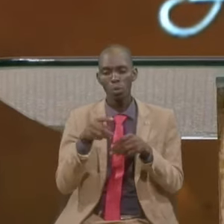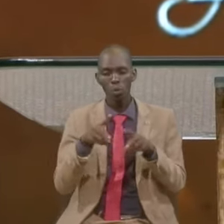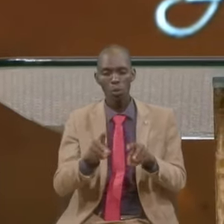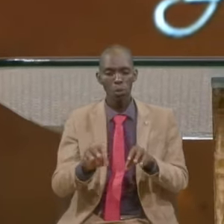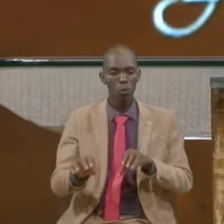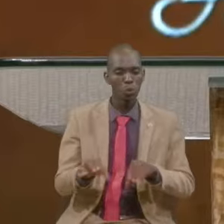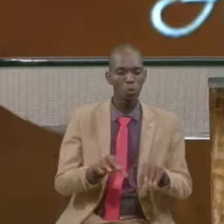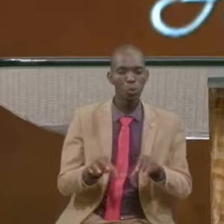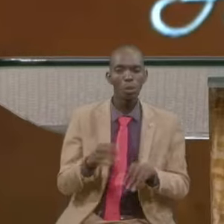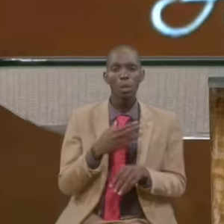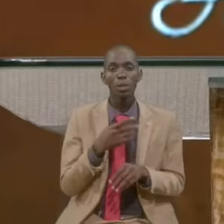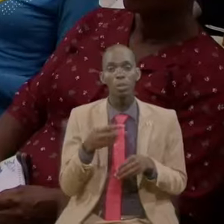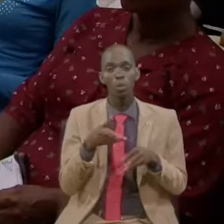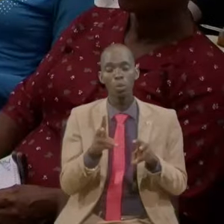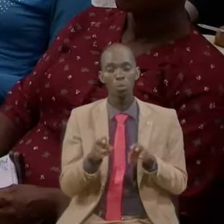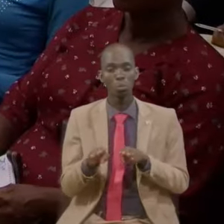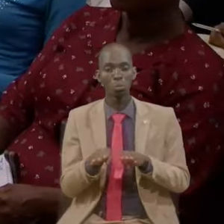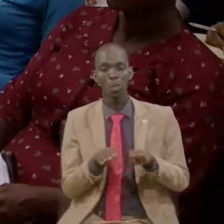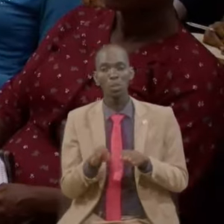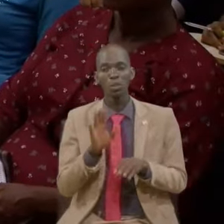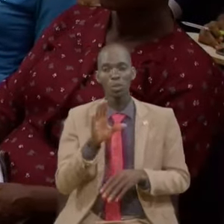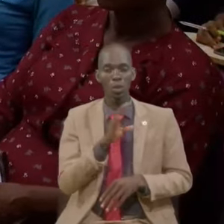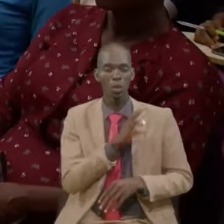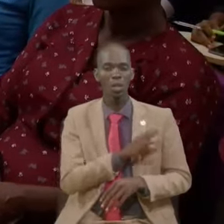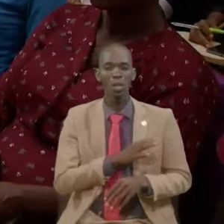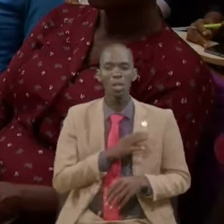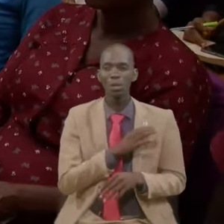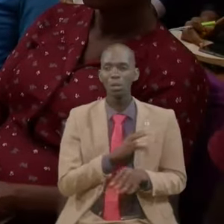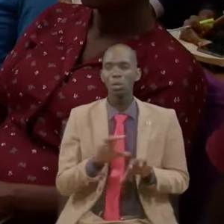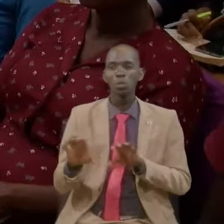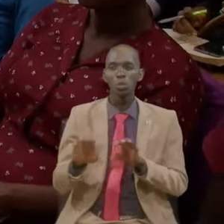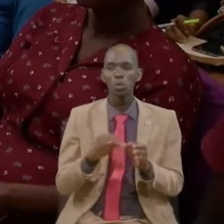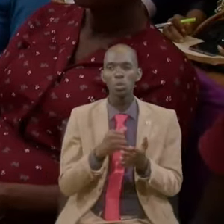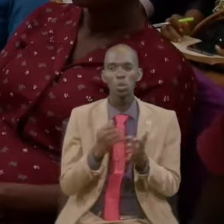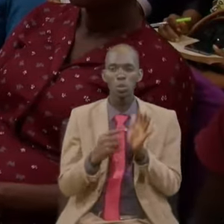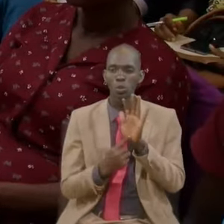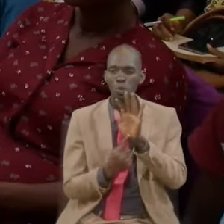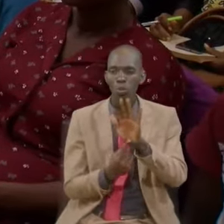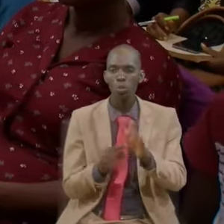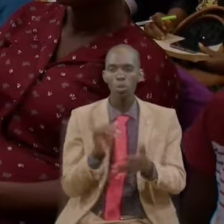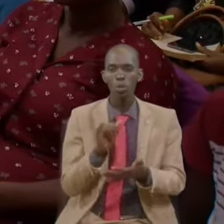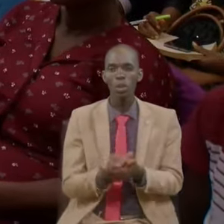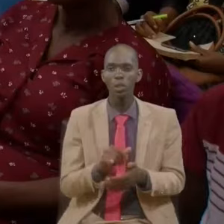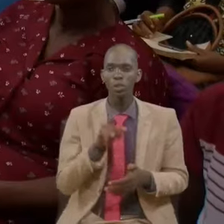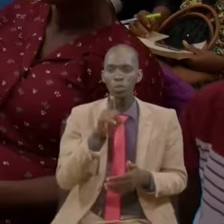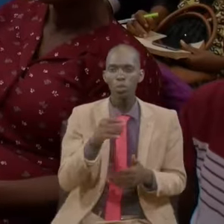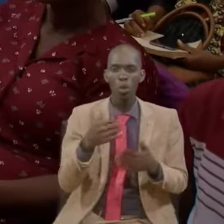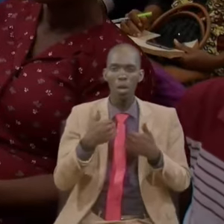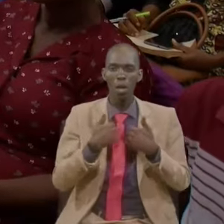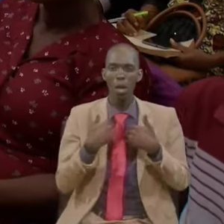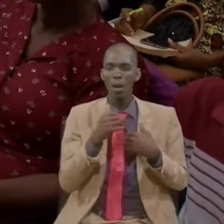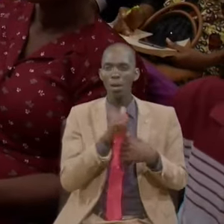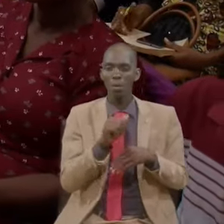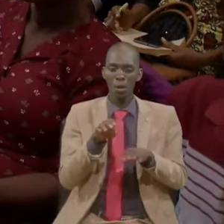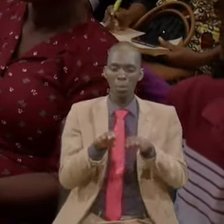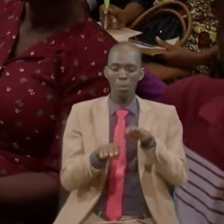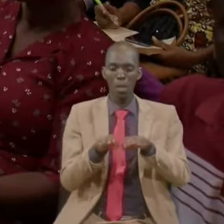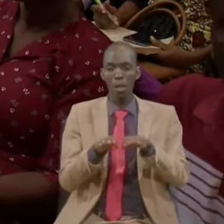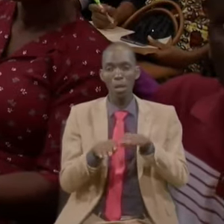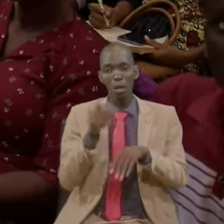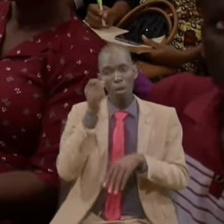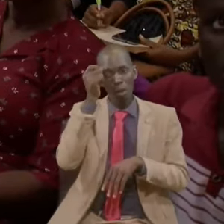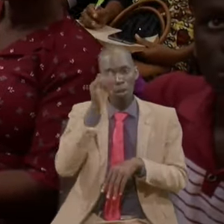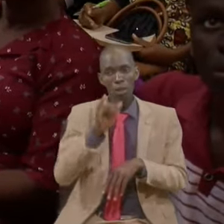and the way you act, your character, does it show that you have a balanced understanding,